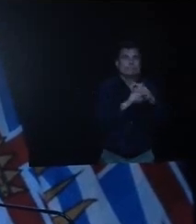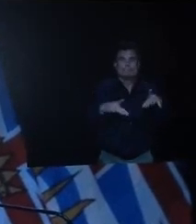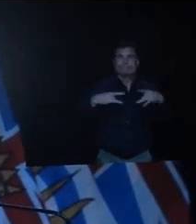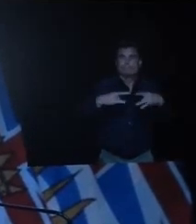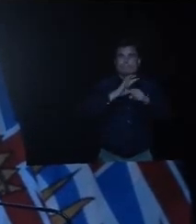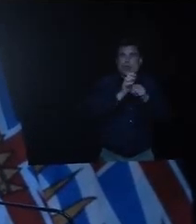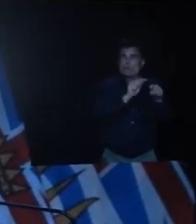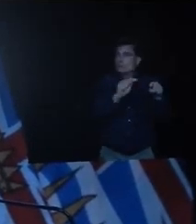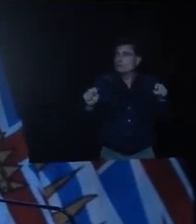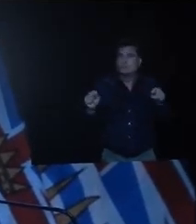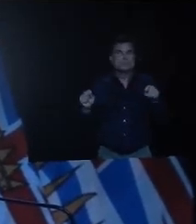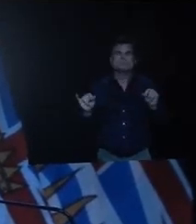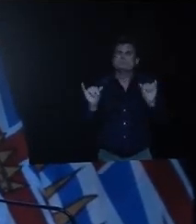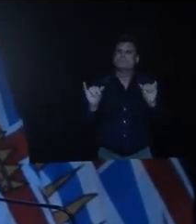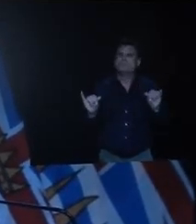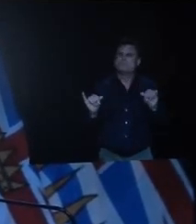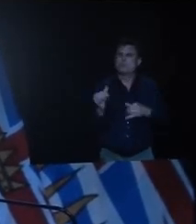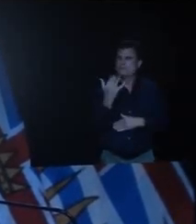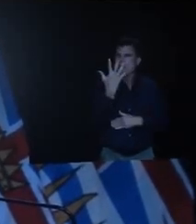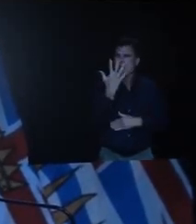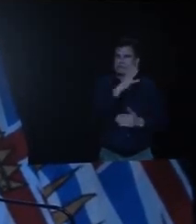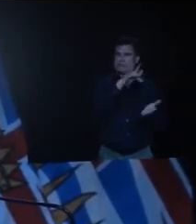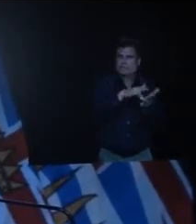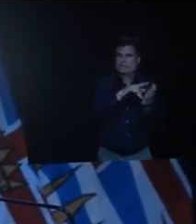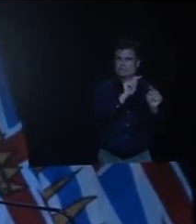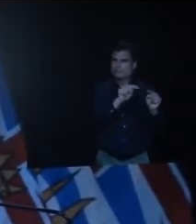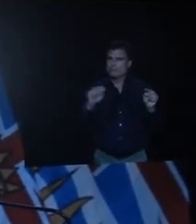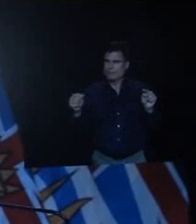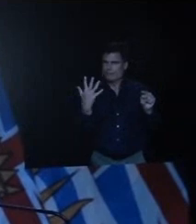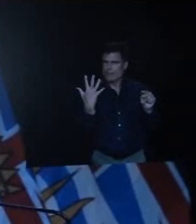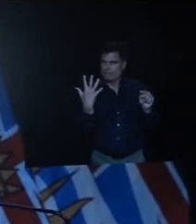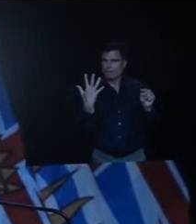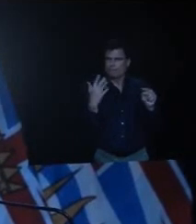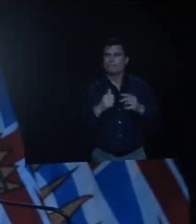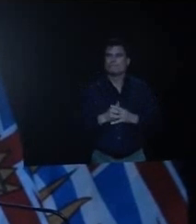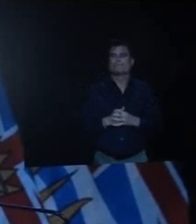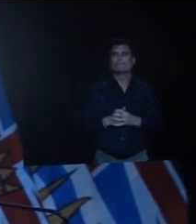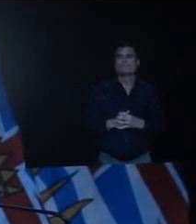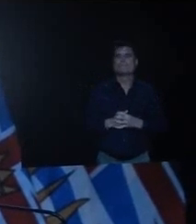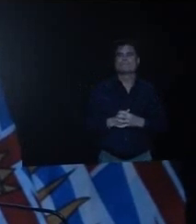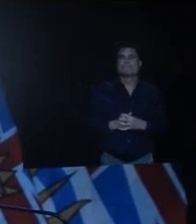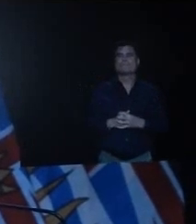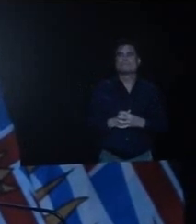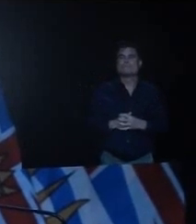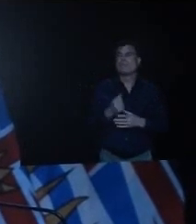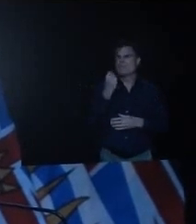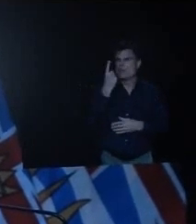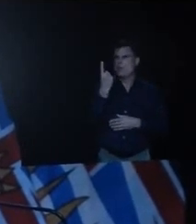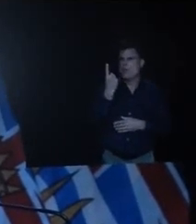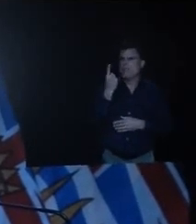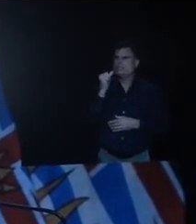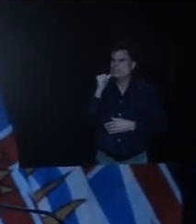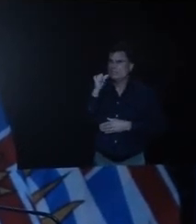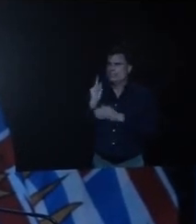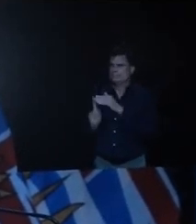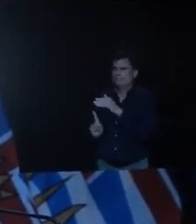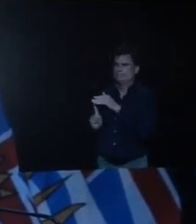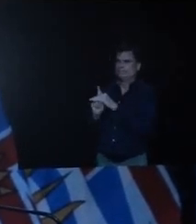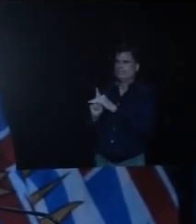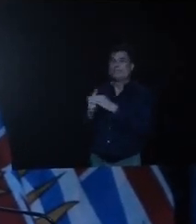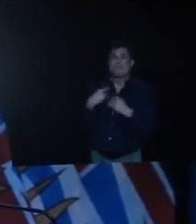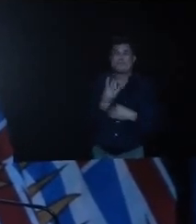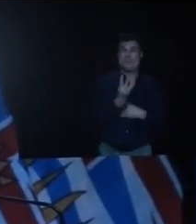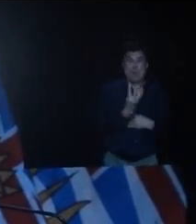settings today. Though we did have the one new outbreak that was identified yesterday, leaving us with